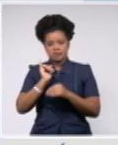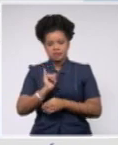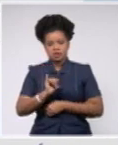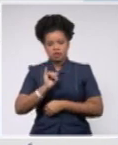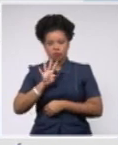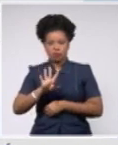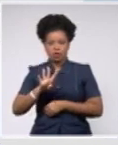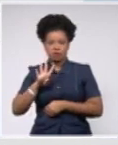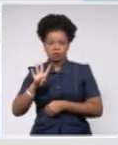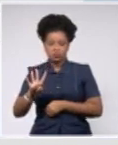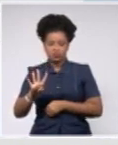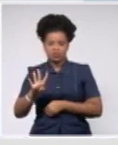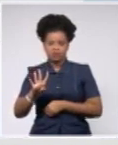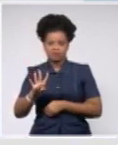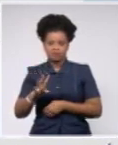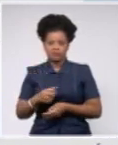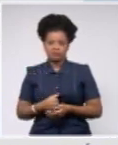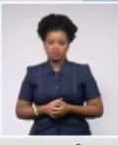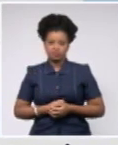Meanwhile,